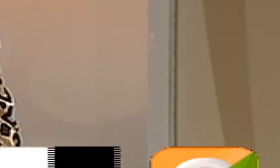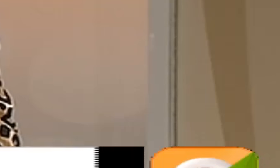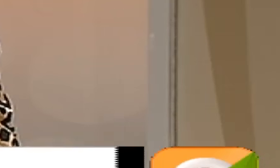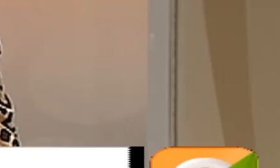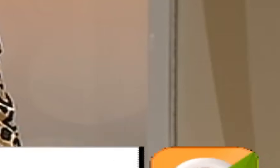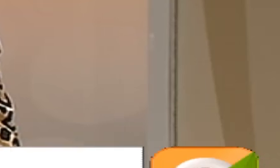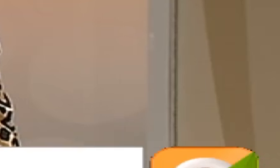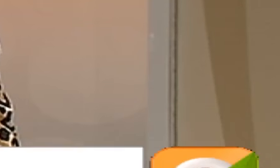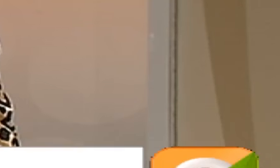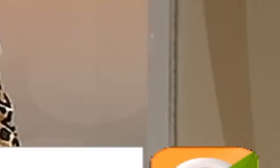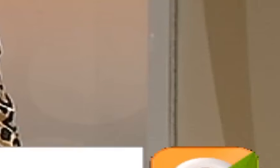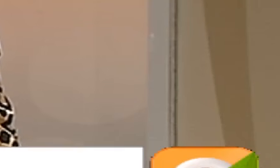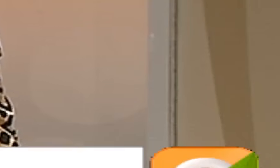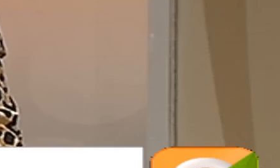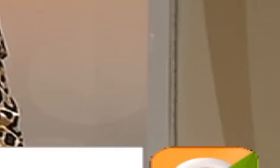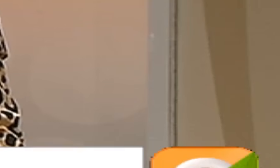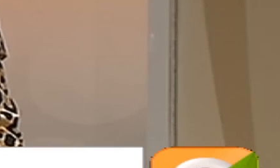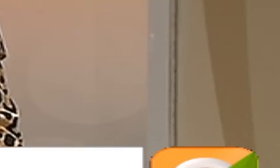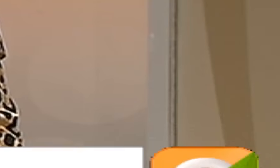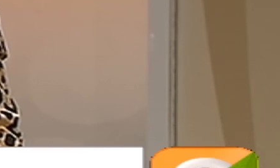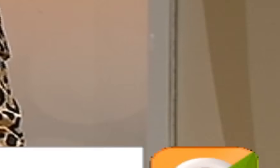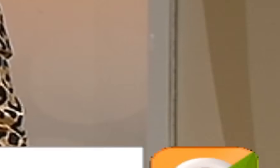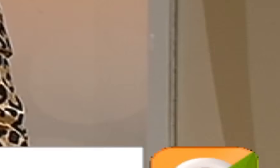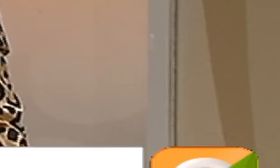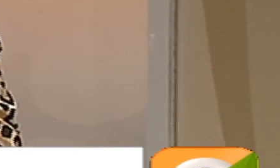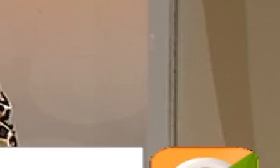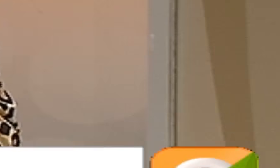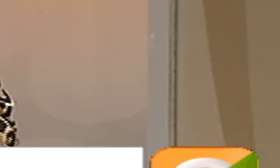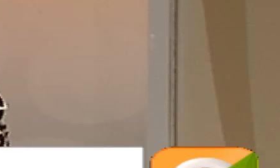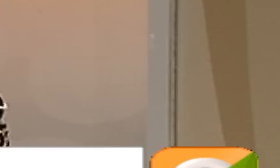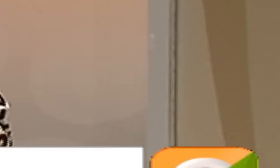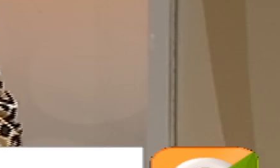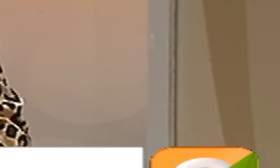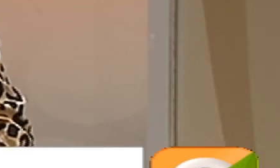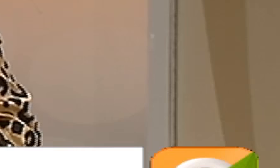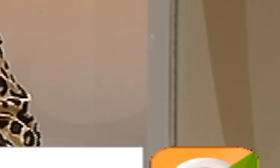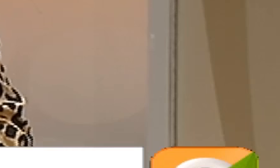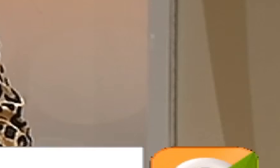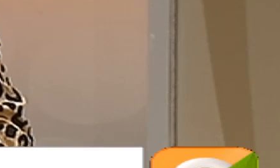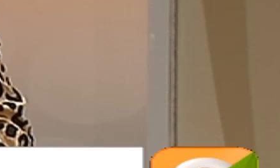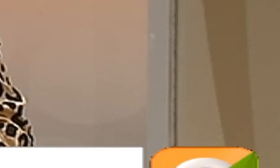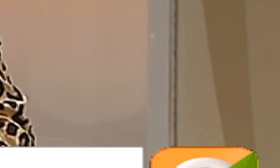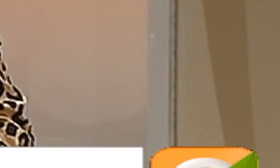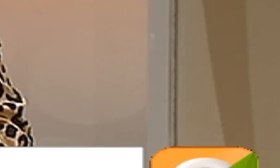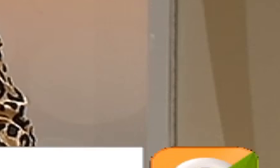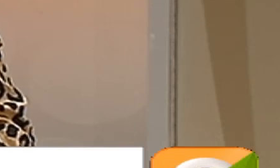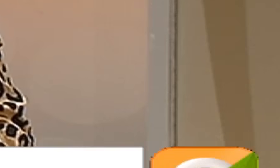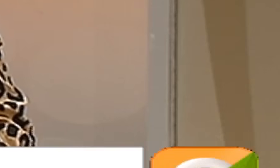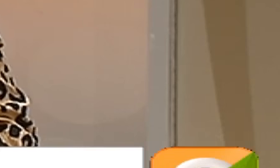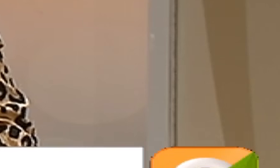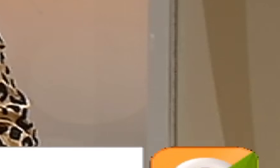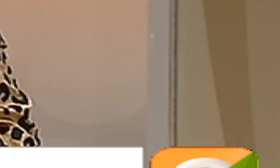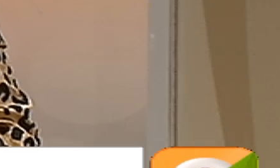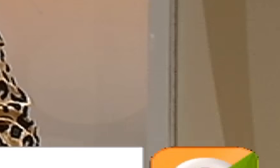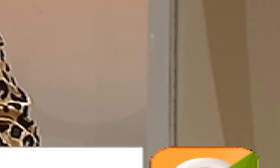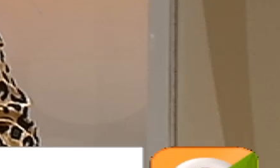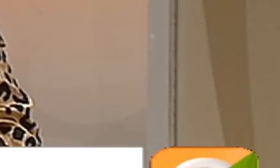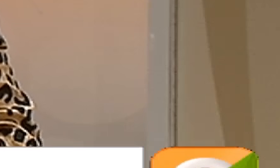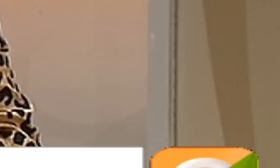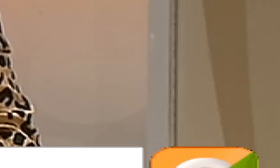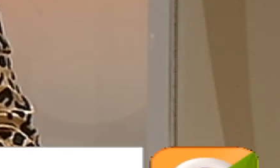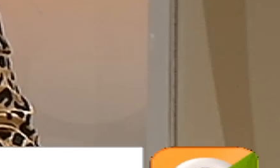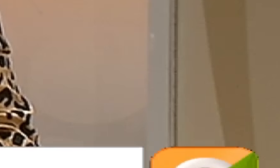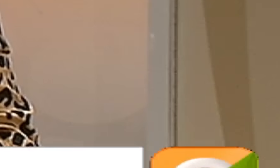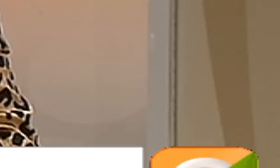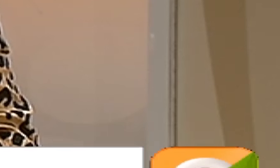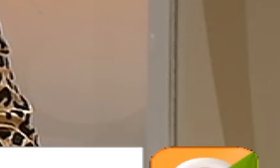President Uhuru Kenyatta has directed the National Environment Management Authority, NEMA, to move with speed and map out